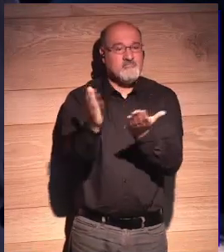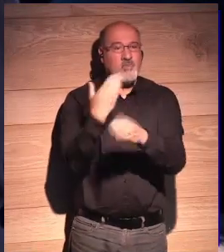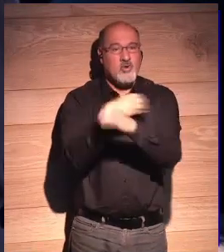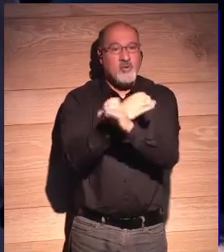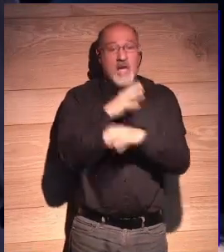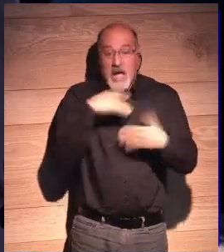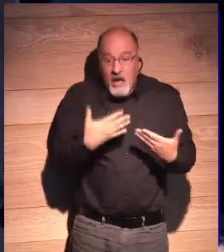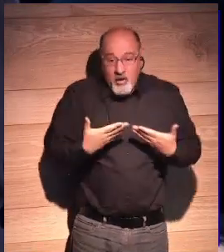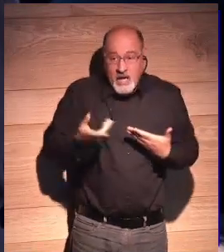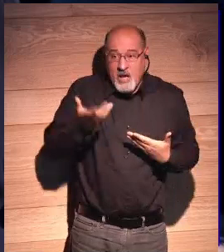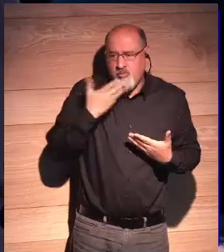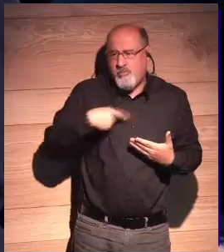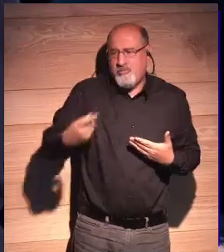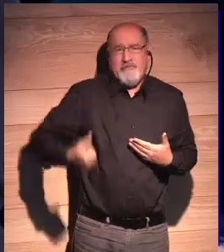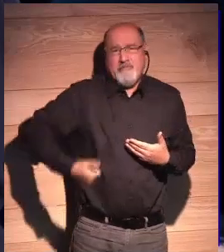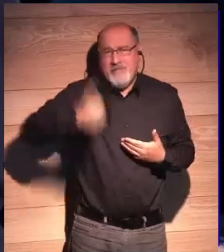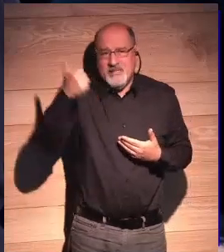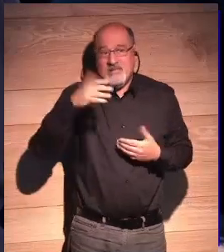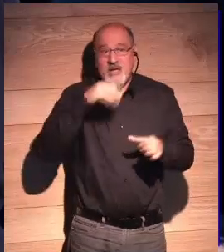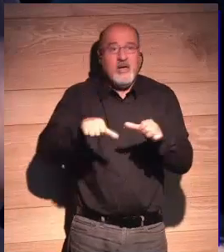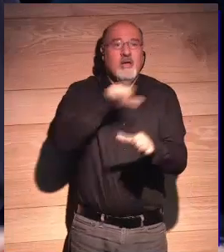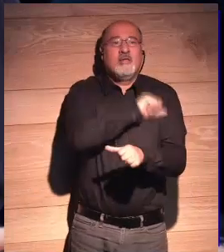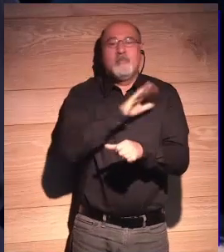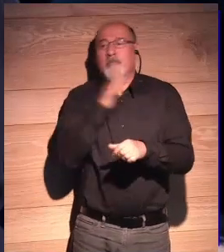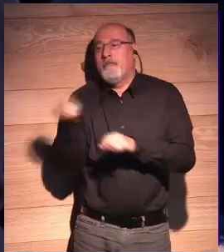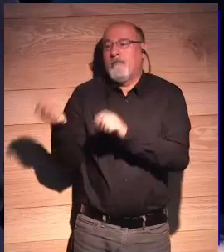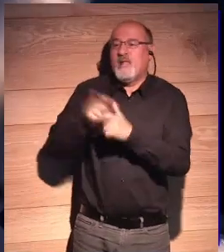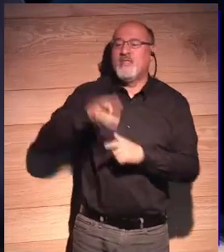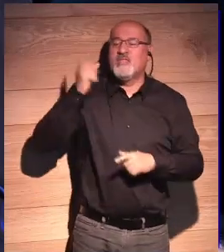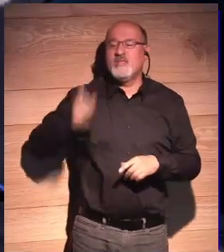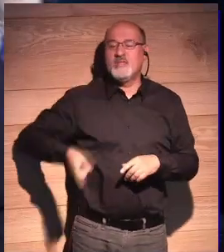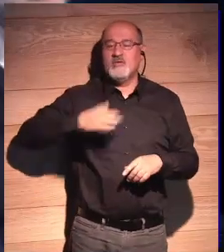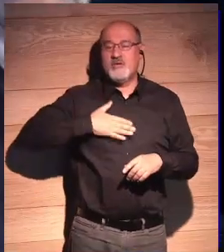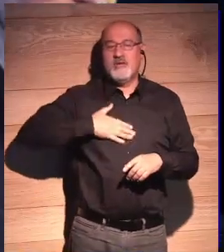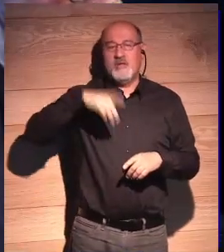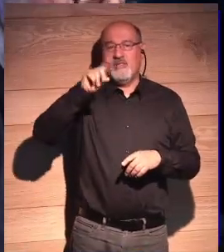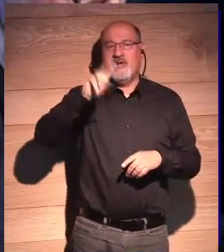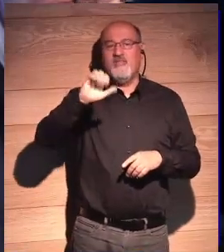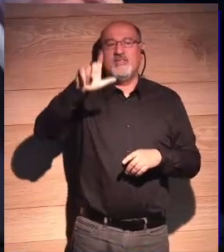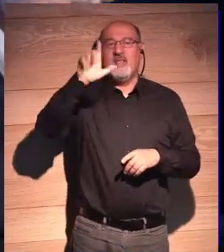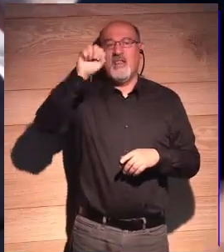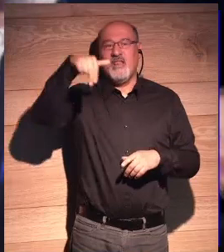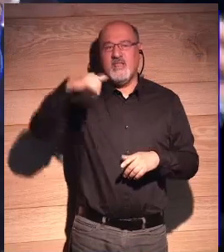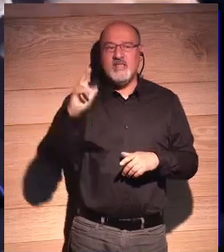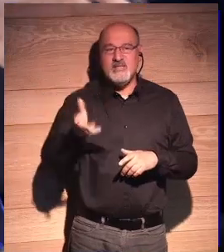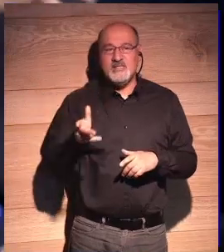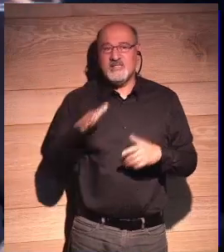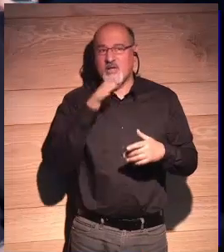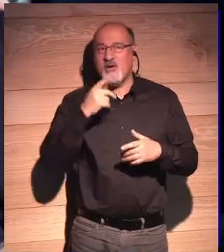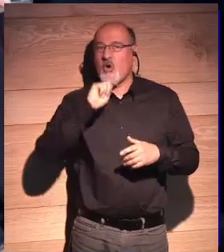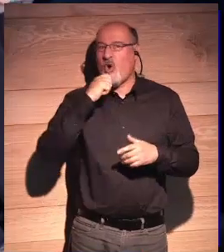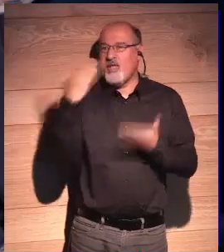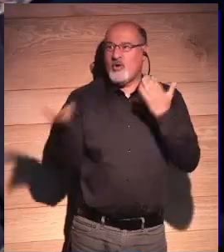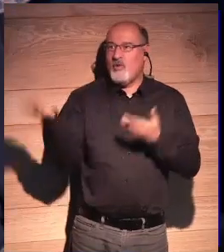Although we know him much better, for some years it was easy to compare him with David Lynch. I think that you hate